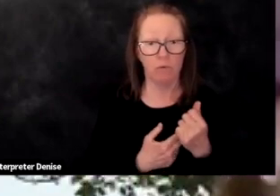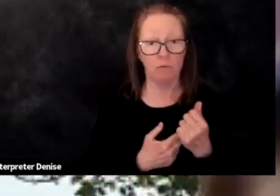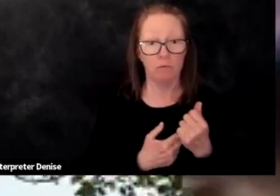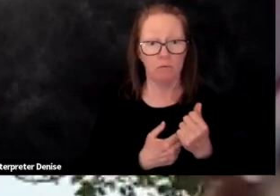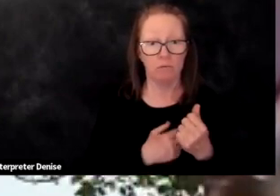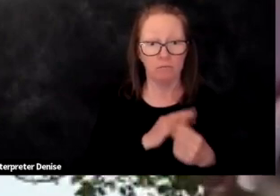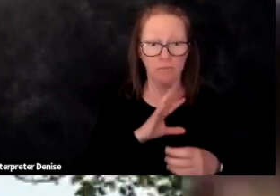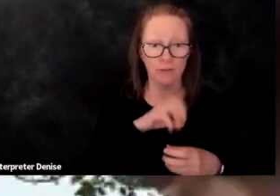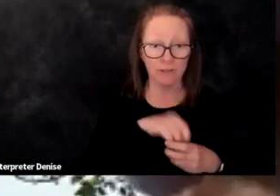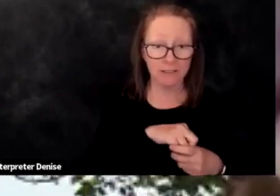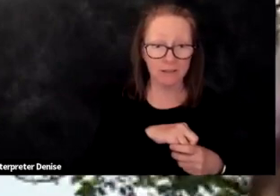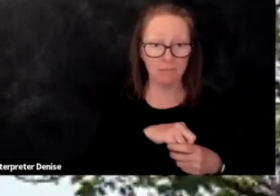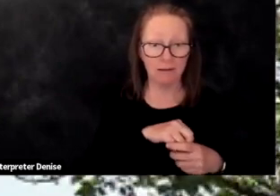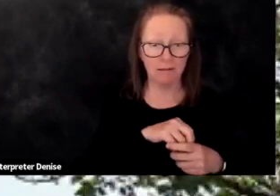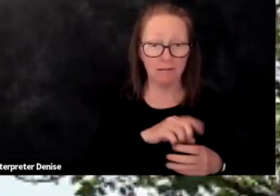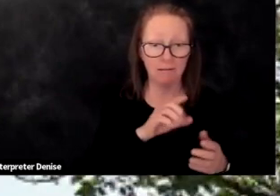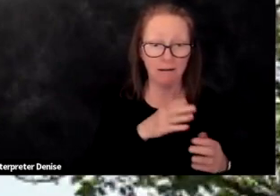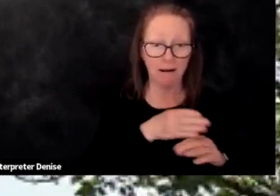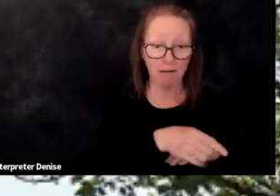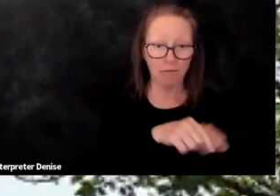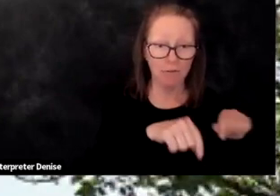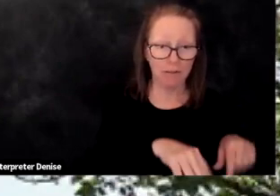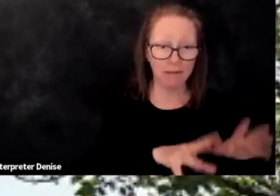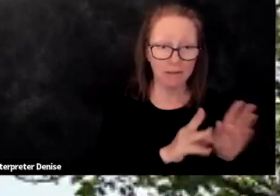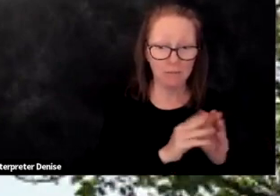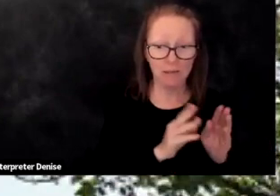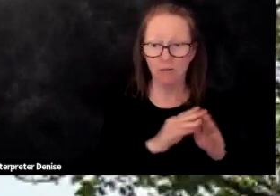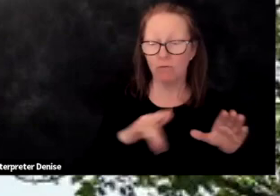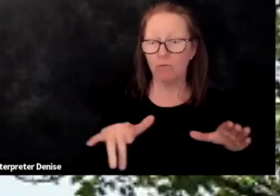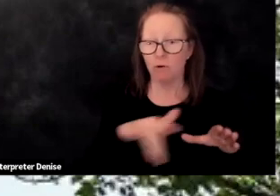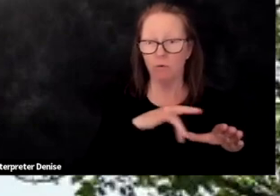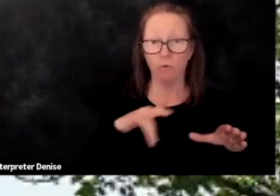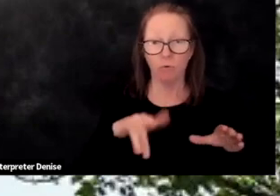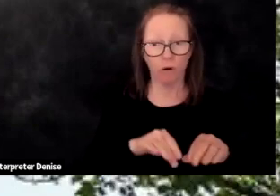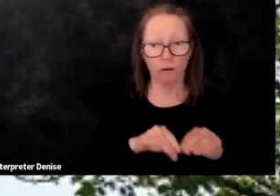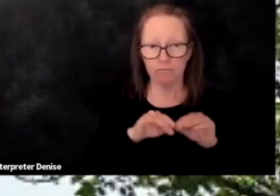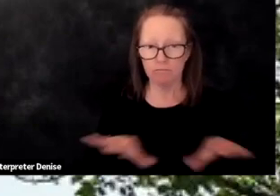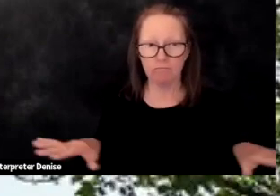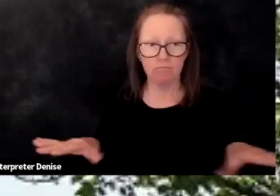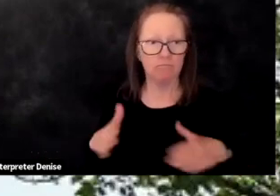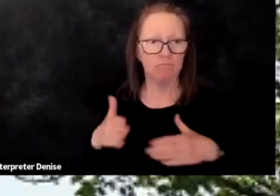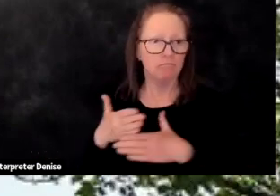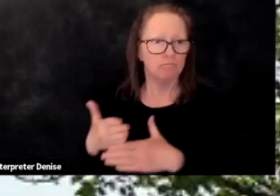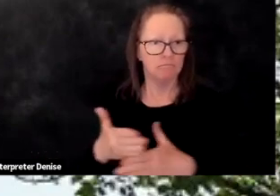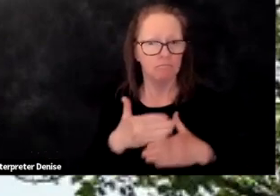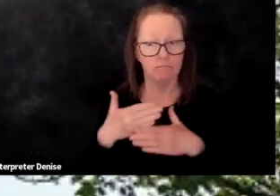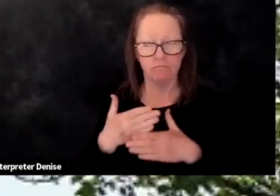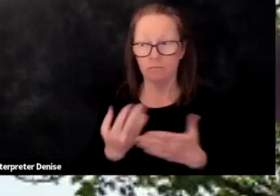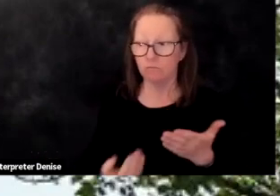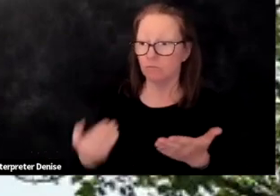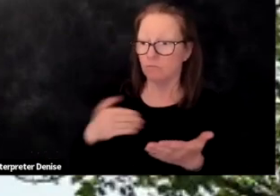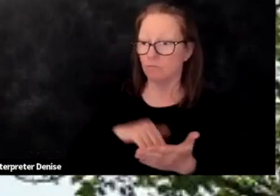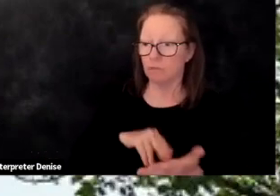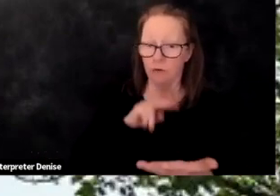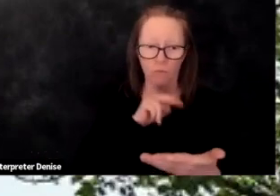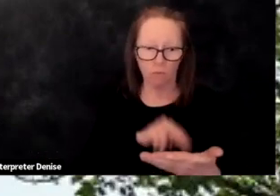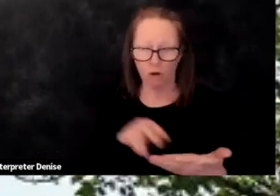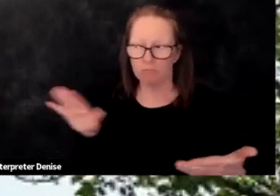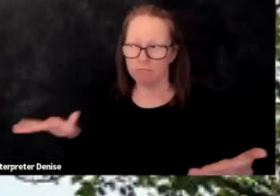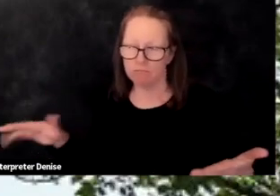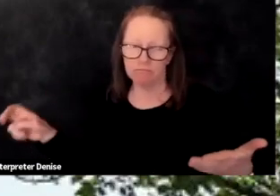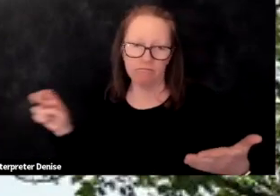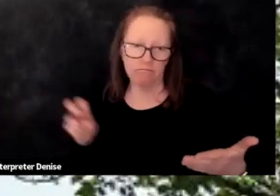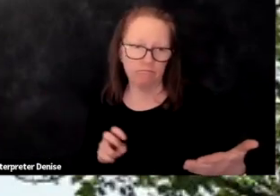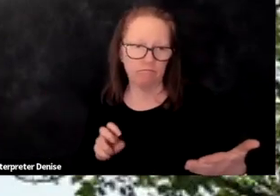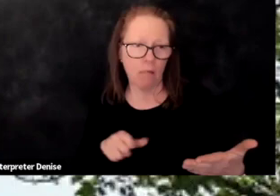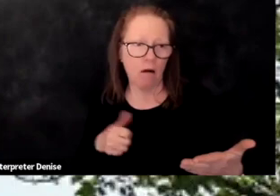this recording will be distributed. You can rewatch it if you have additional comments after tonight's meeting. Maybe you wanted to rewatch it with someone else or send it along to